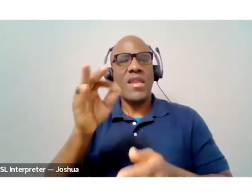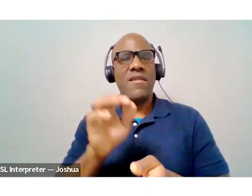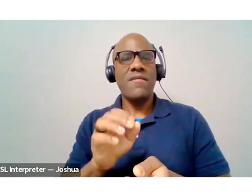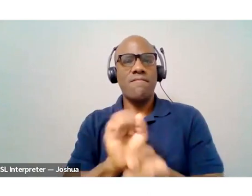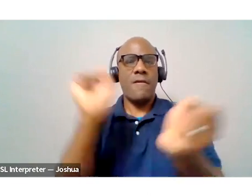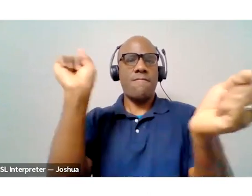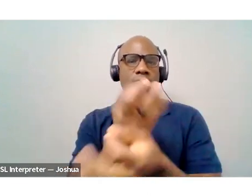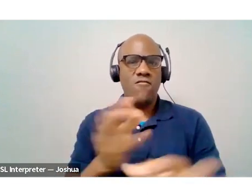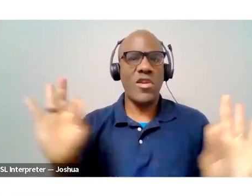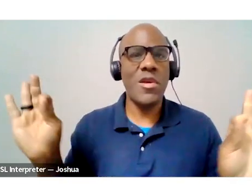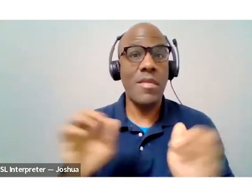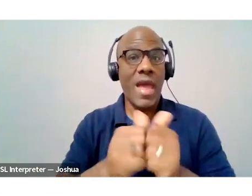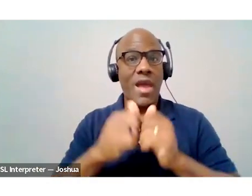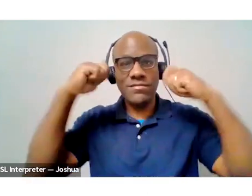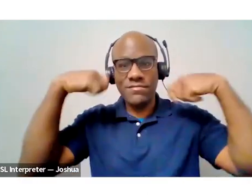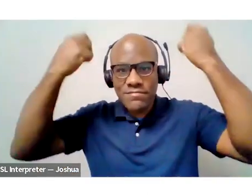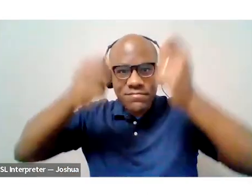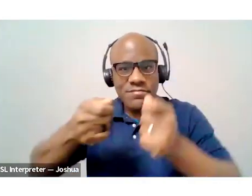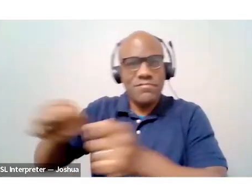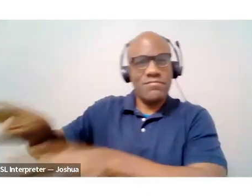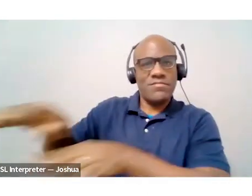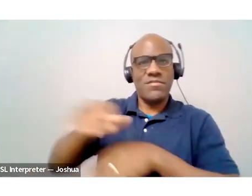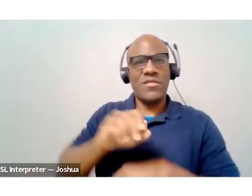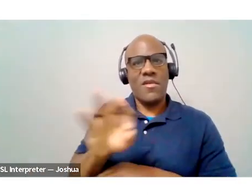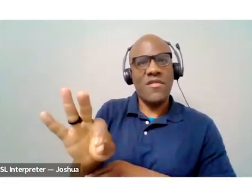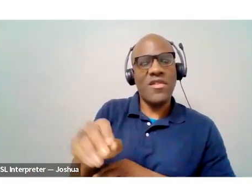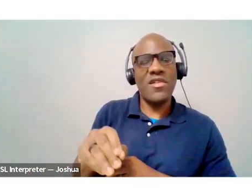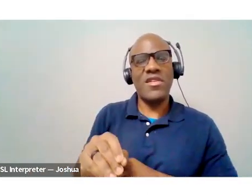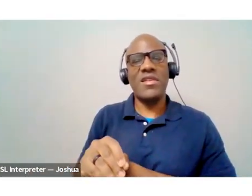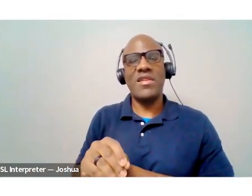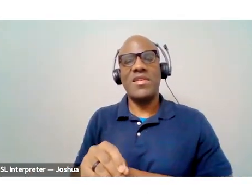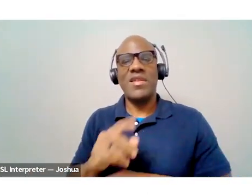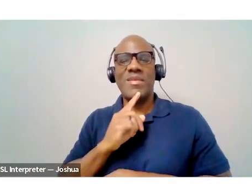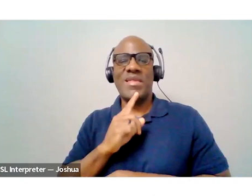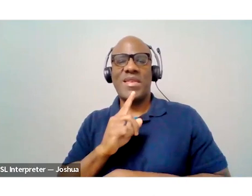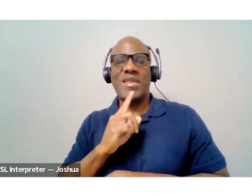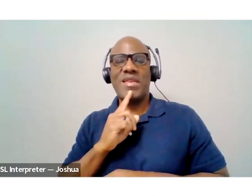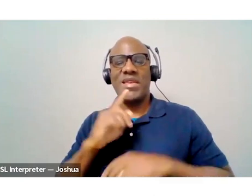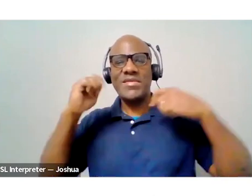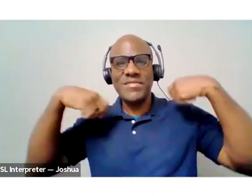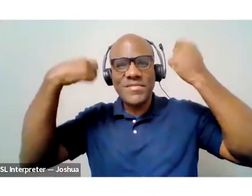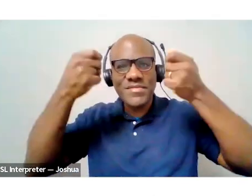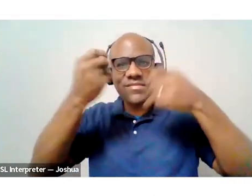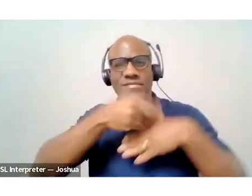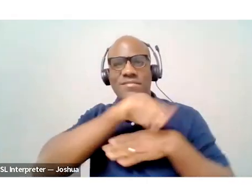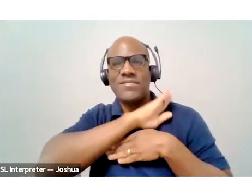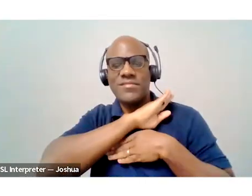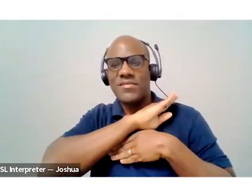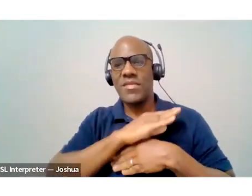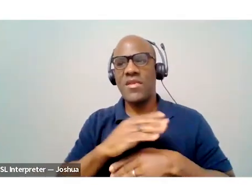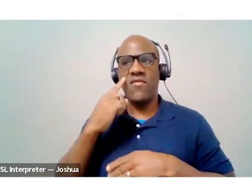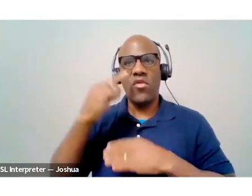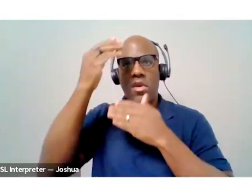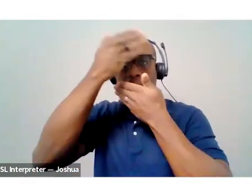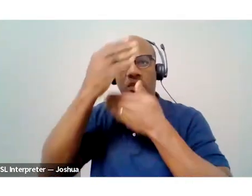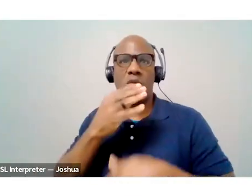her relationship to faith is and what the headscarf means, not just to her, I mean, not just to Muslim women, but specifically to her. So